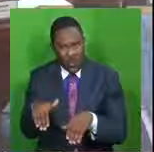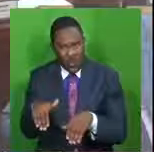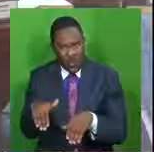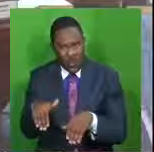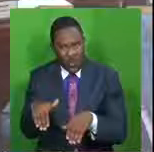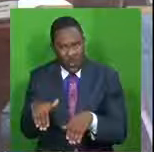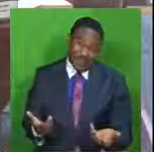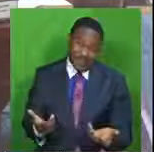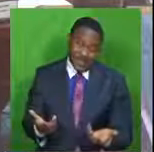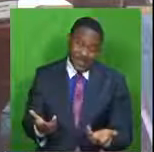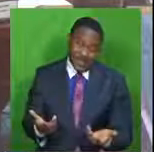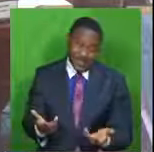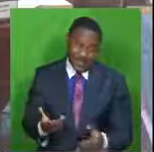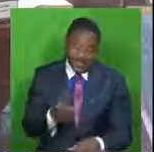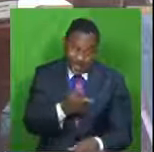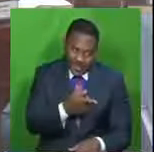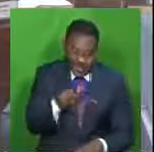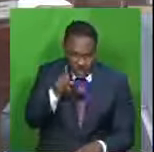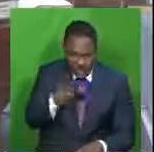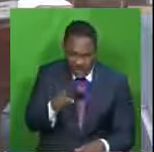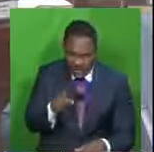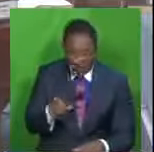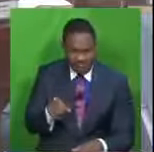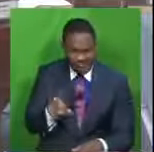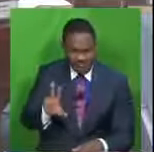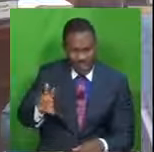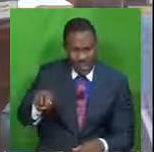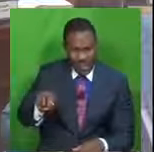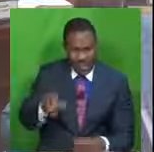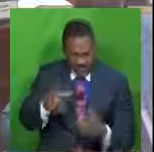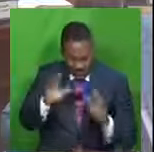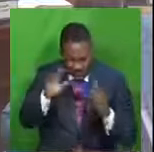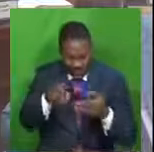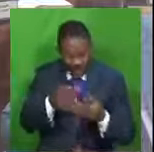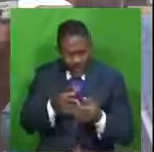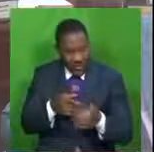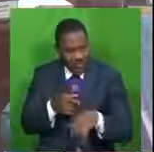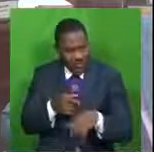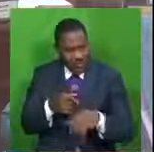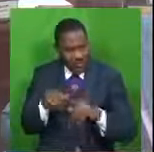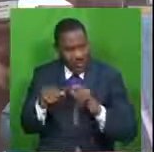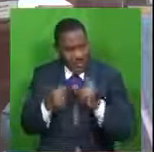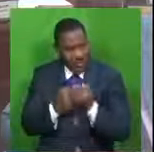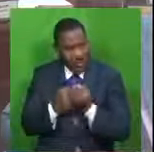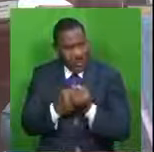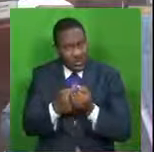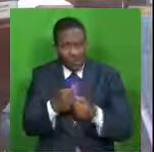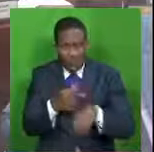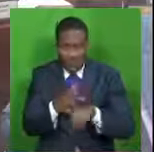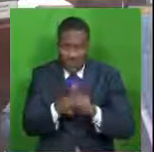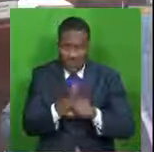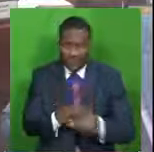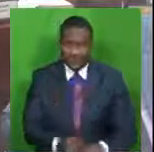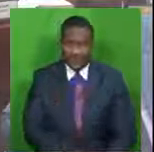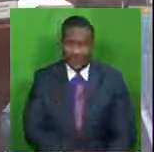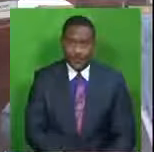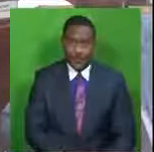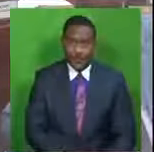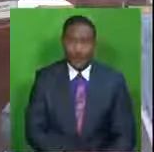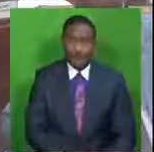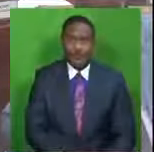on the real things, and the real things is for them to be able to support football. But Mr. Speaker,